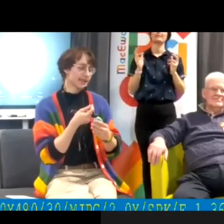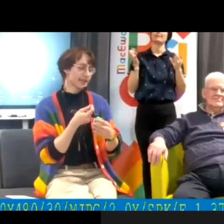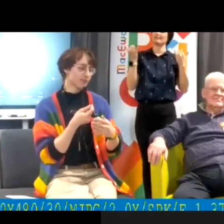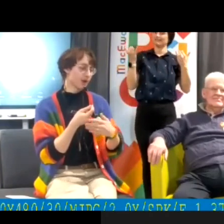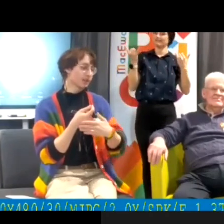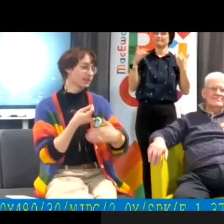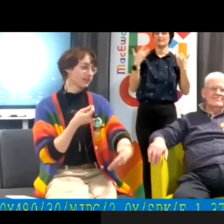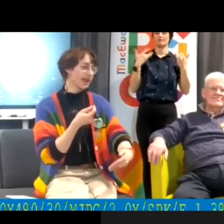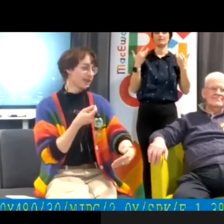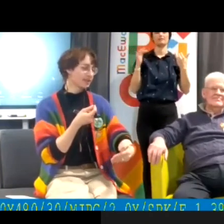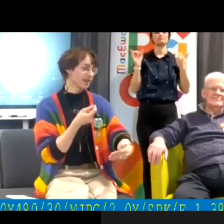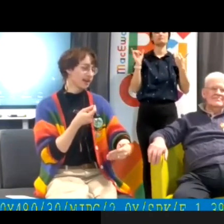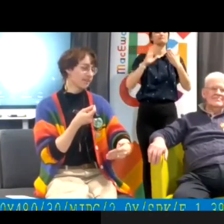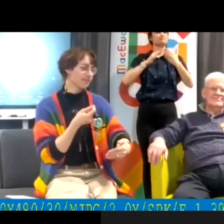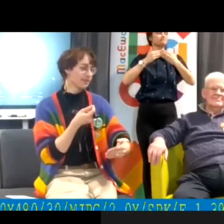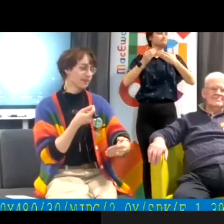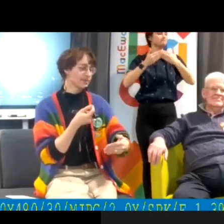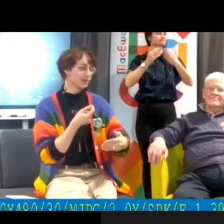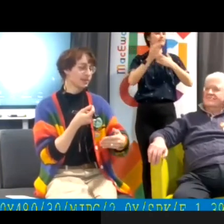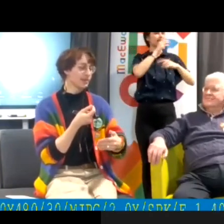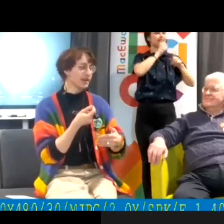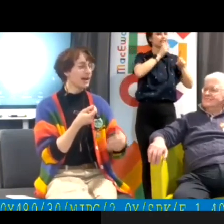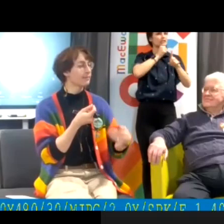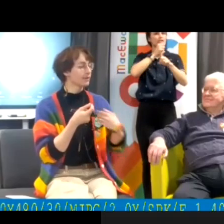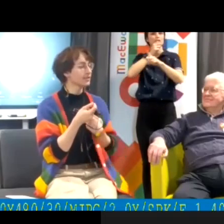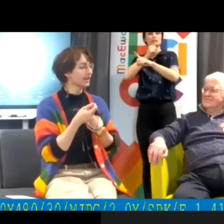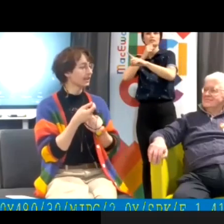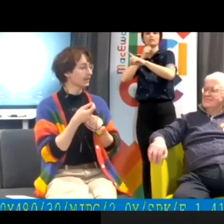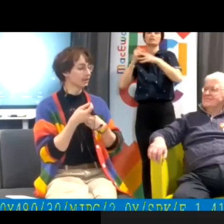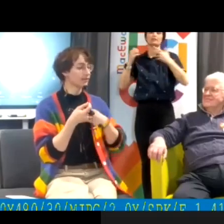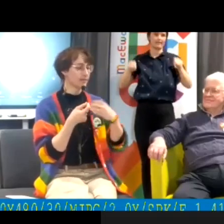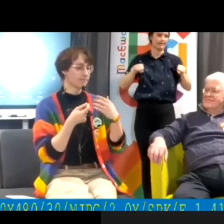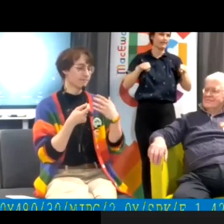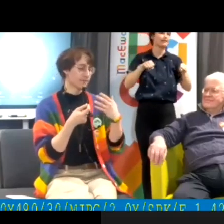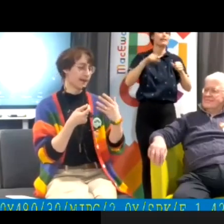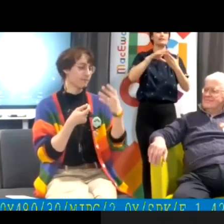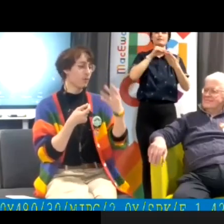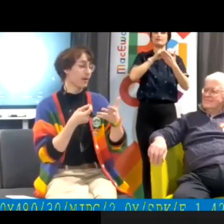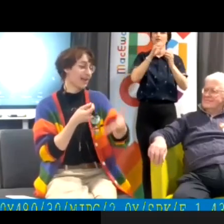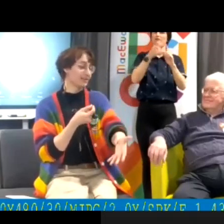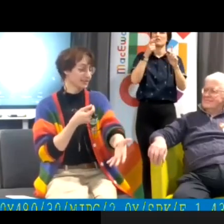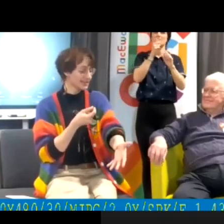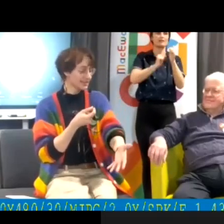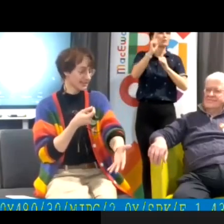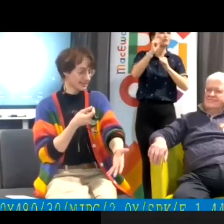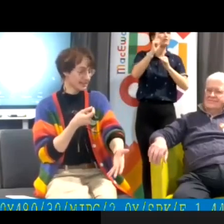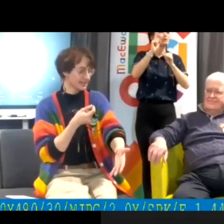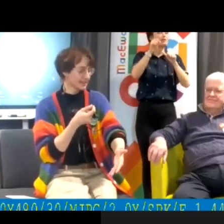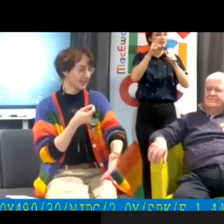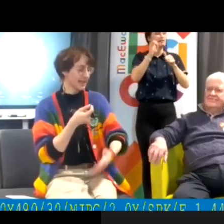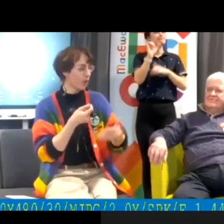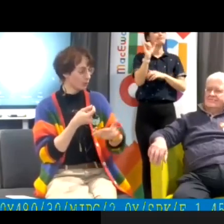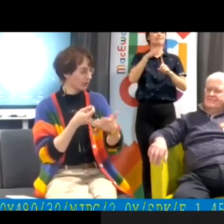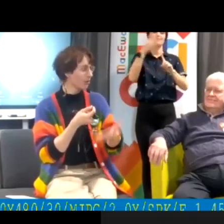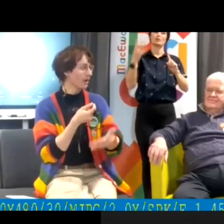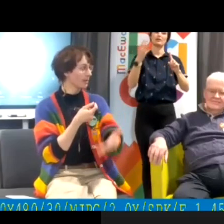I feel like regardless of age, there's a lot that I personally can learn from like queer elders in a sense, not